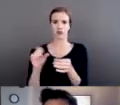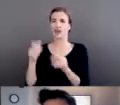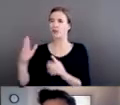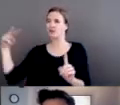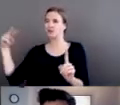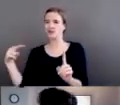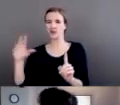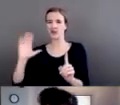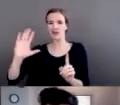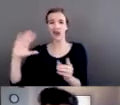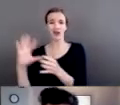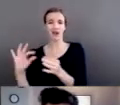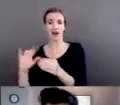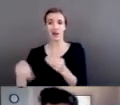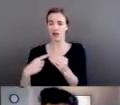about this.